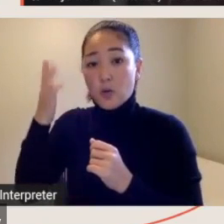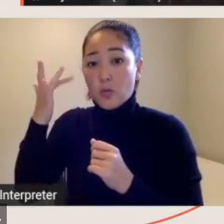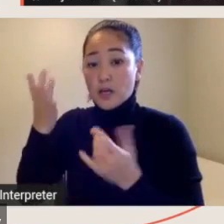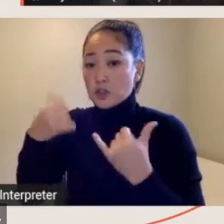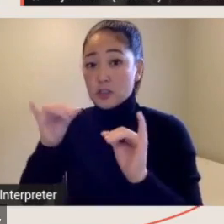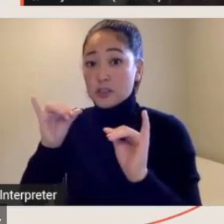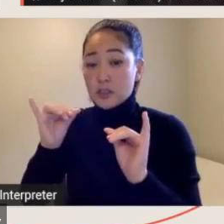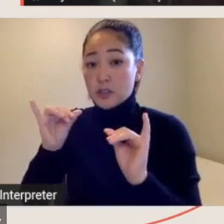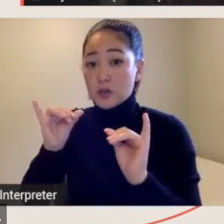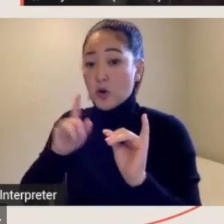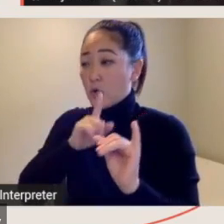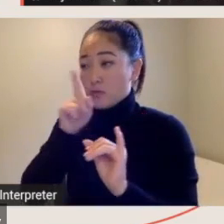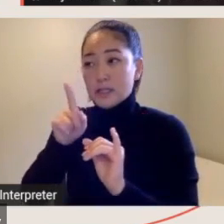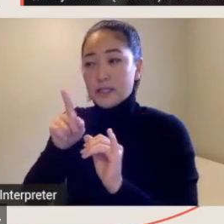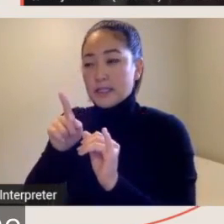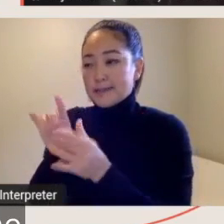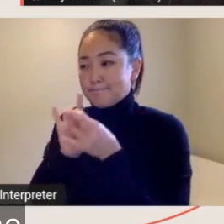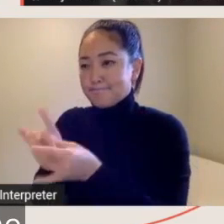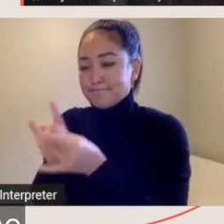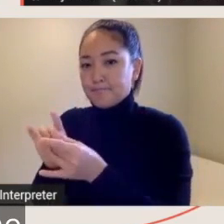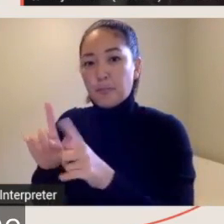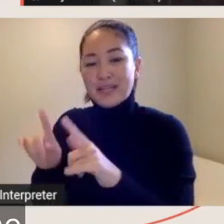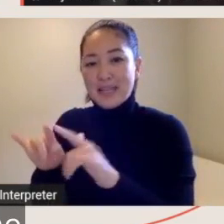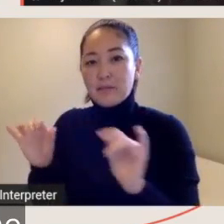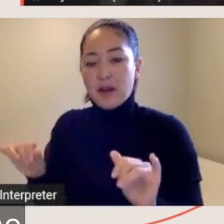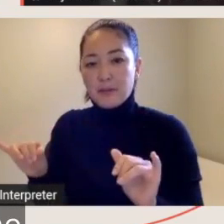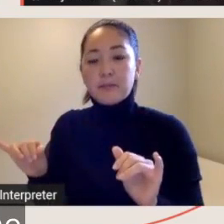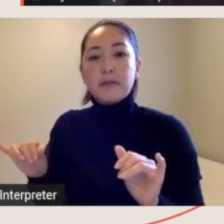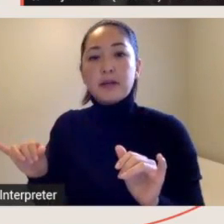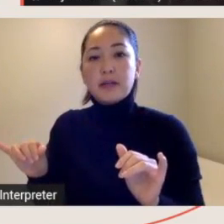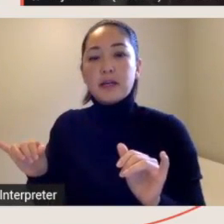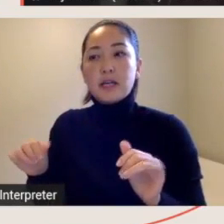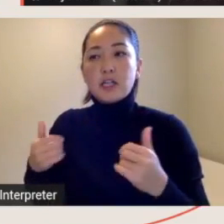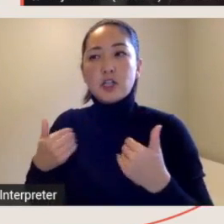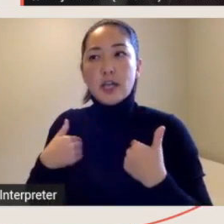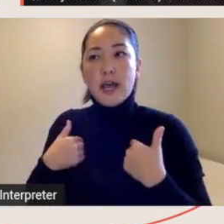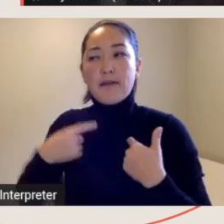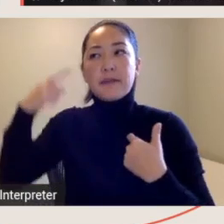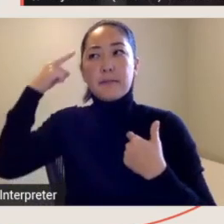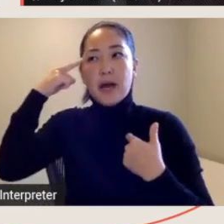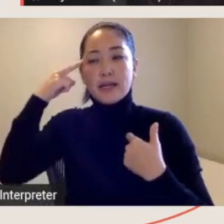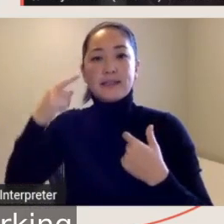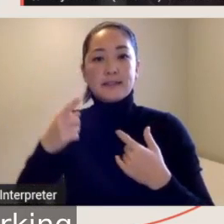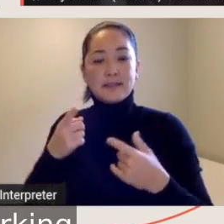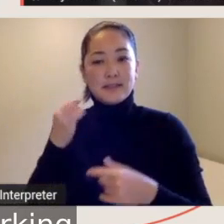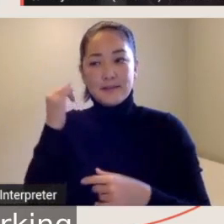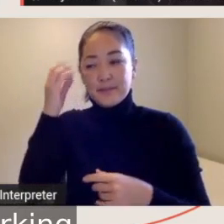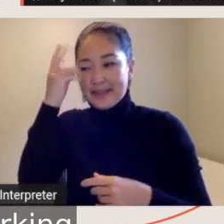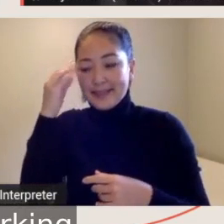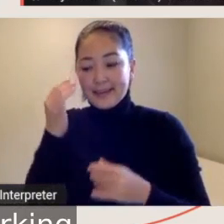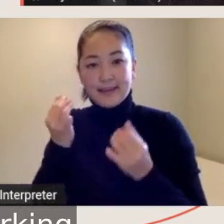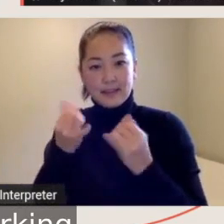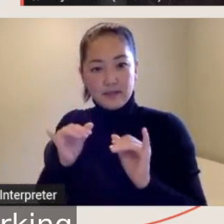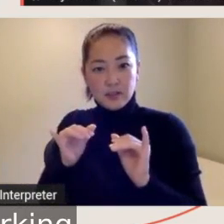very, very into that in that sense. But at the same time, she had the clarity of mind to think as an individual and to